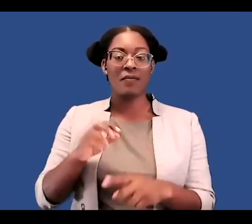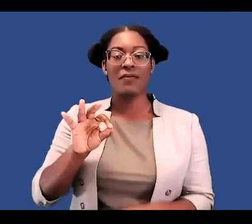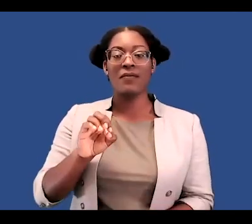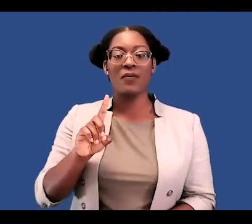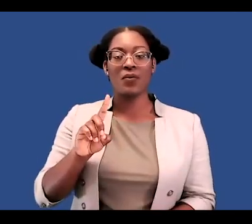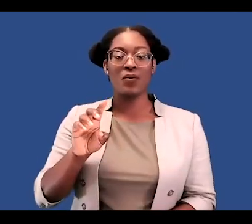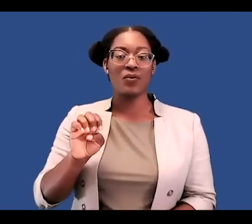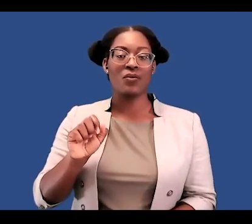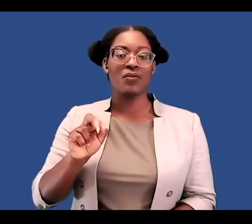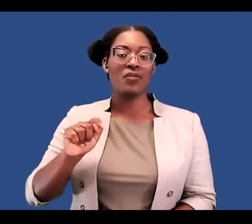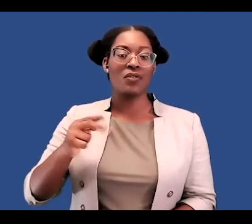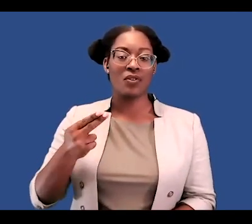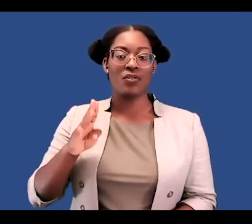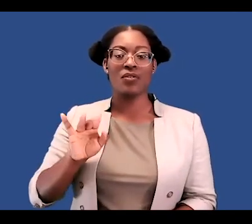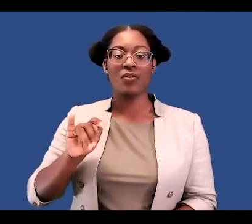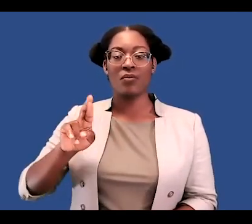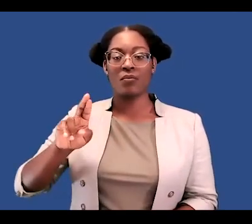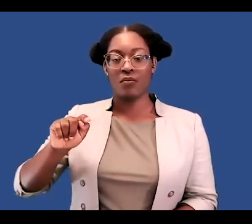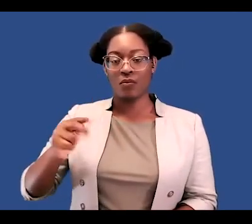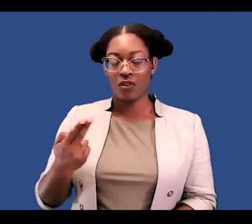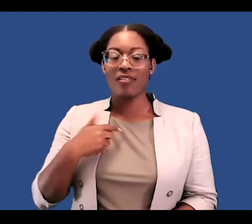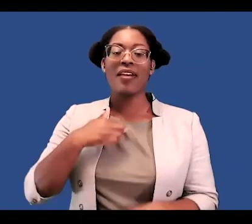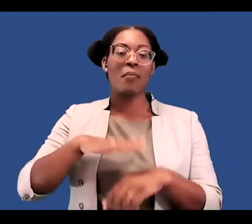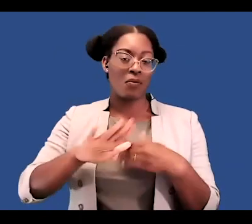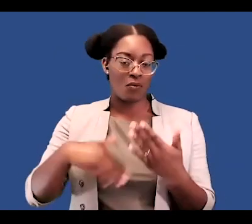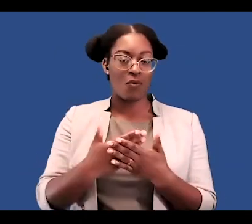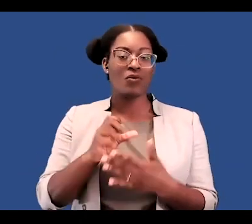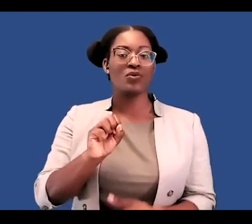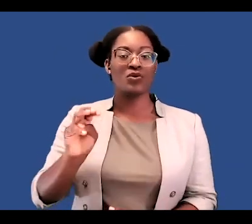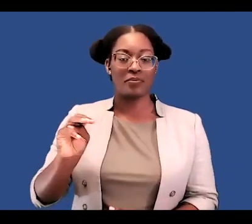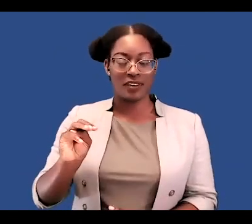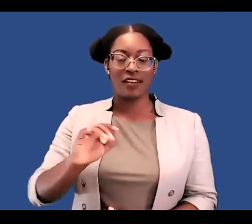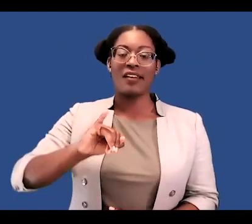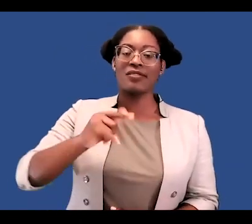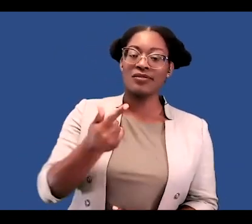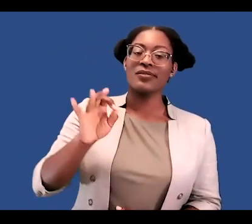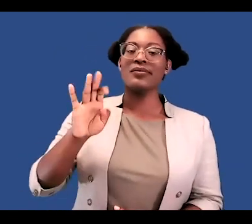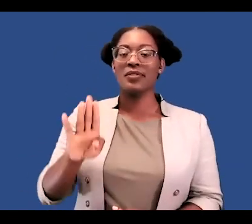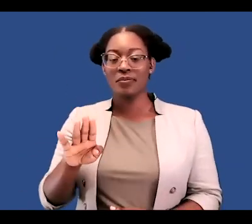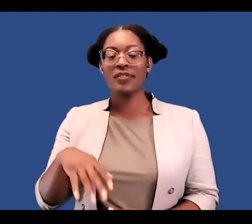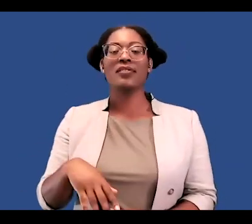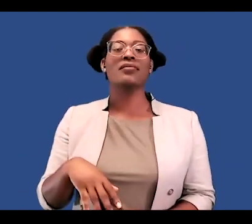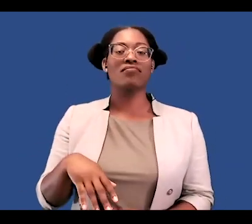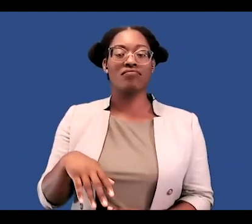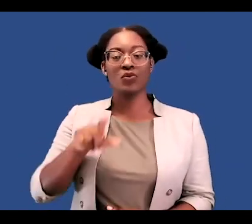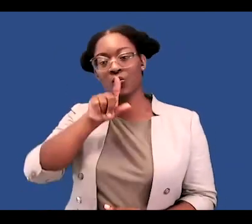platforms, Instagram, Facebook, and Twitter as Food Earth Birth. I hope